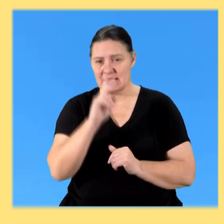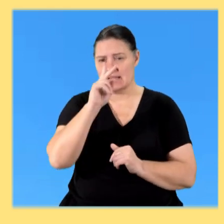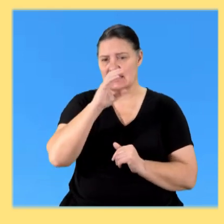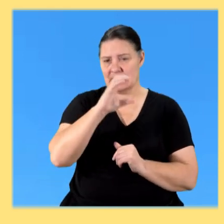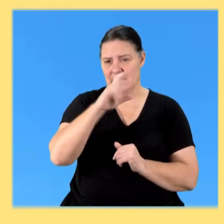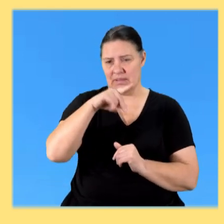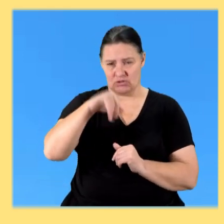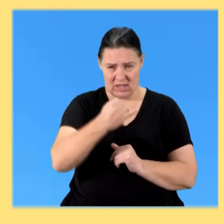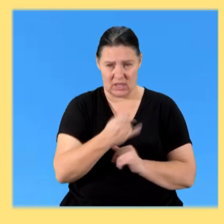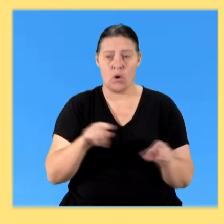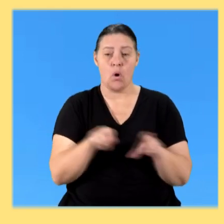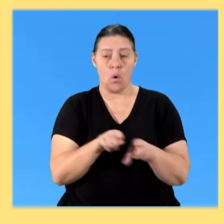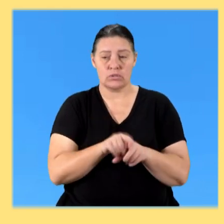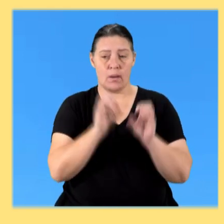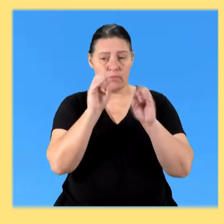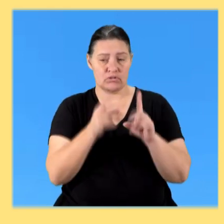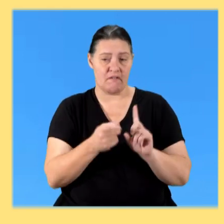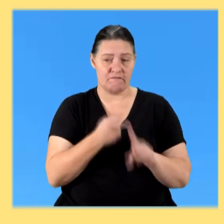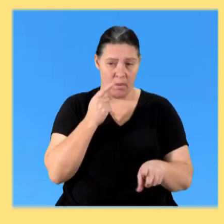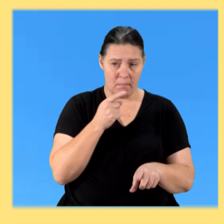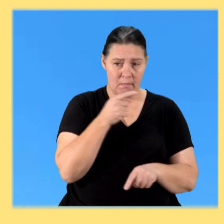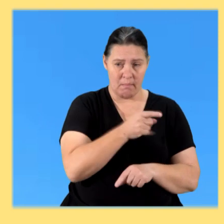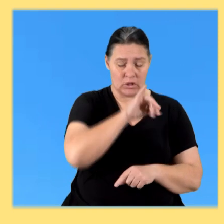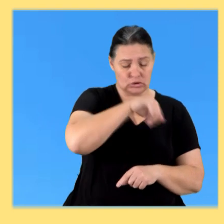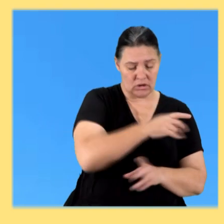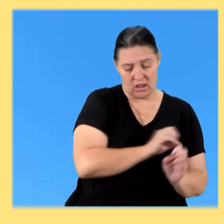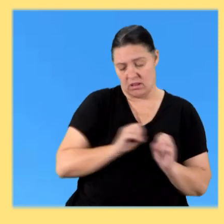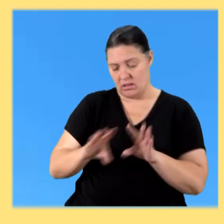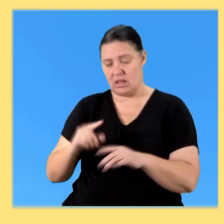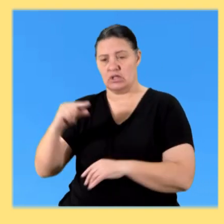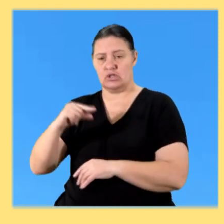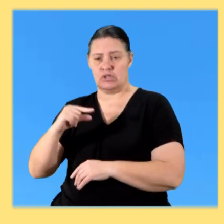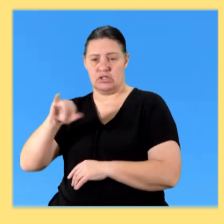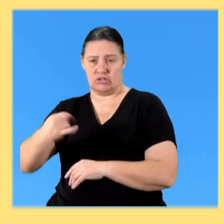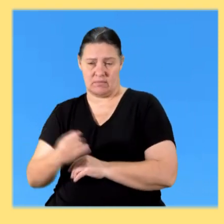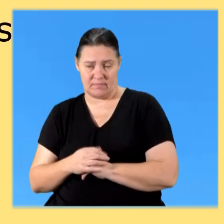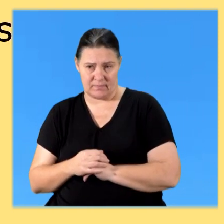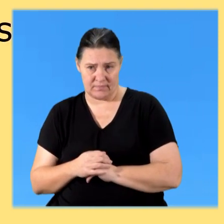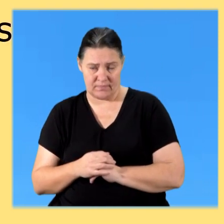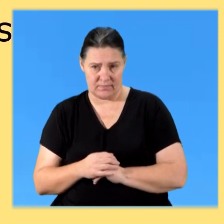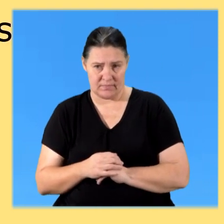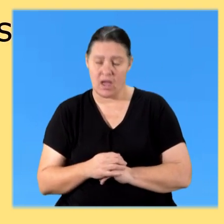the CPJ. We have also posted from the journals to the general ledger.